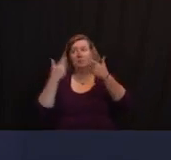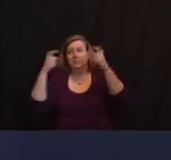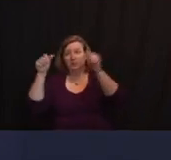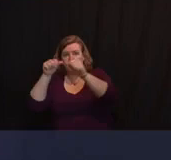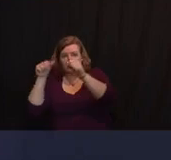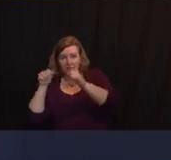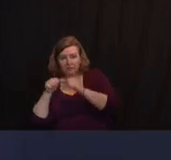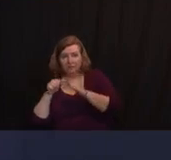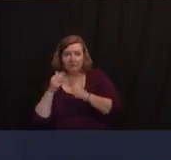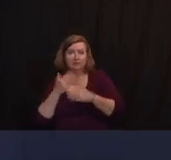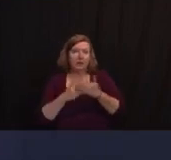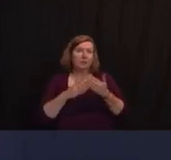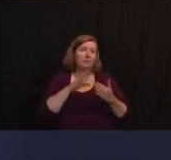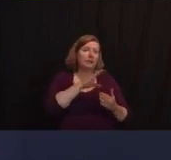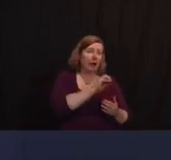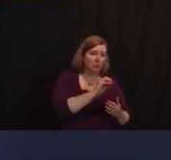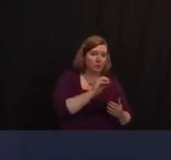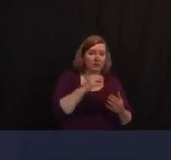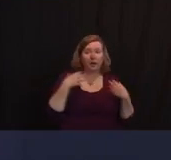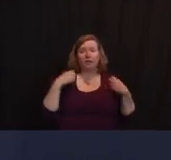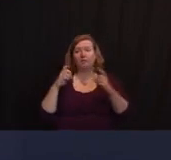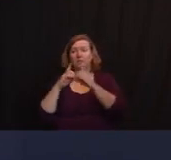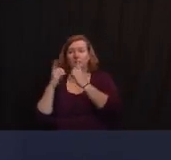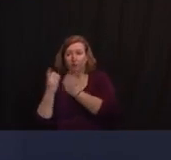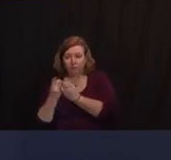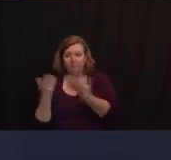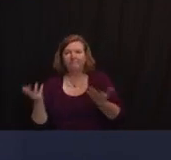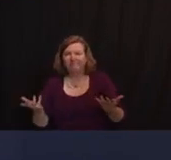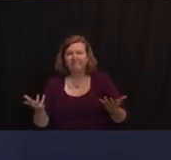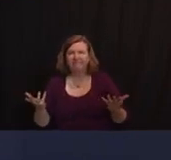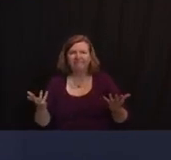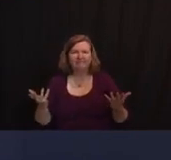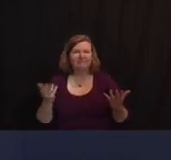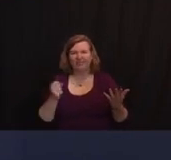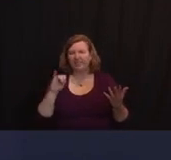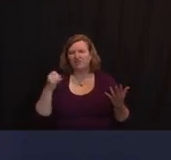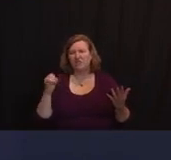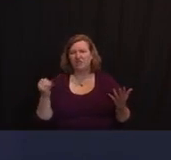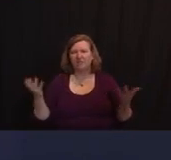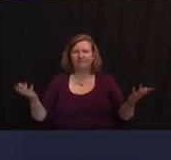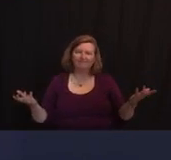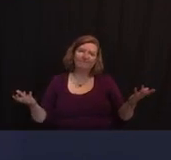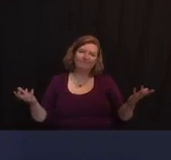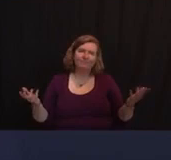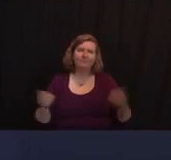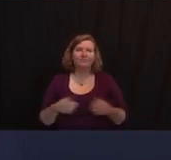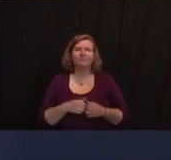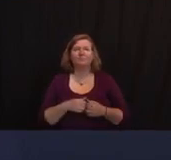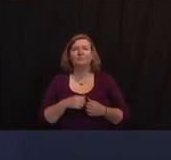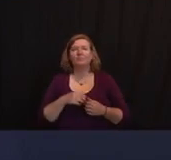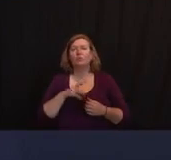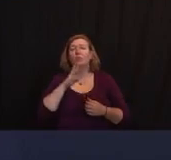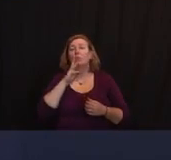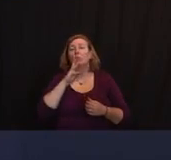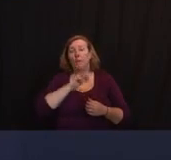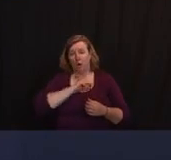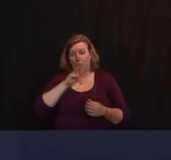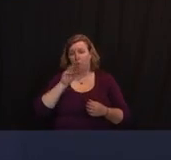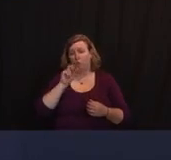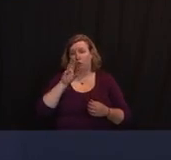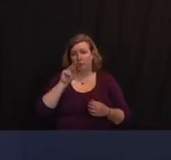local health departments, and additionally, Walmarts. Over the past 2 weeks, more